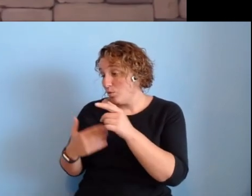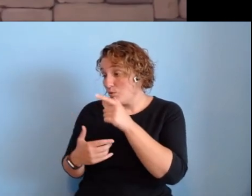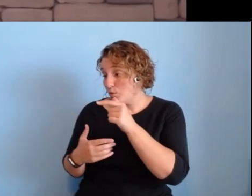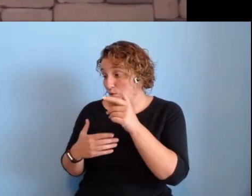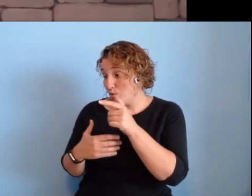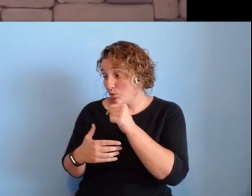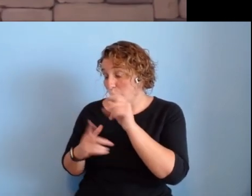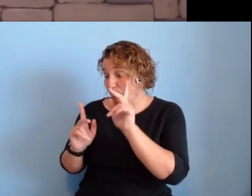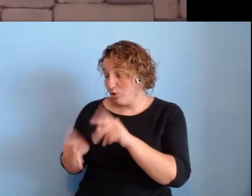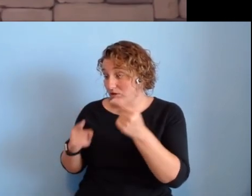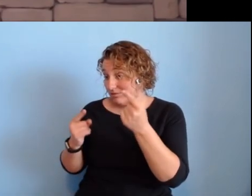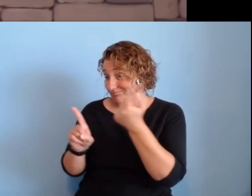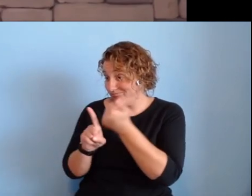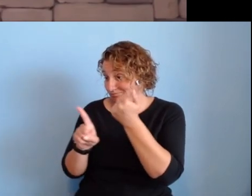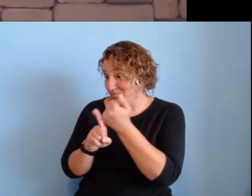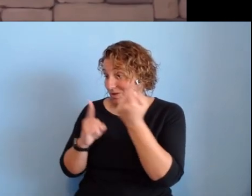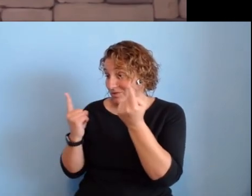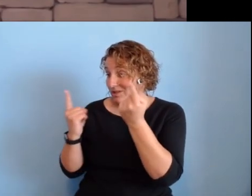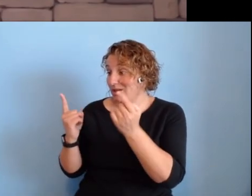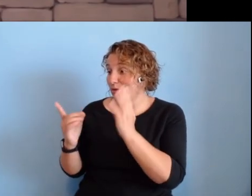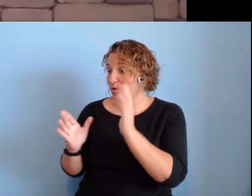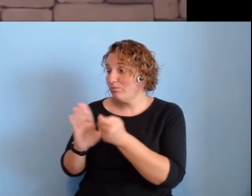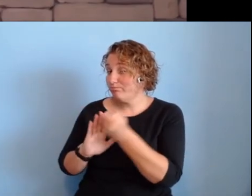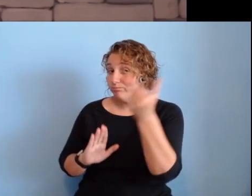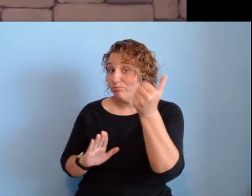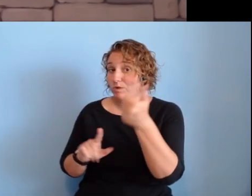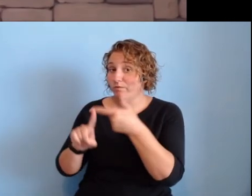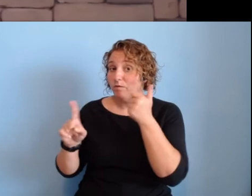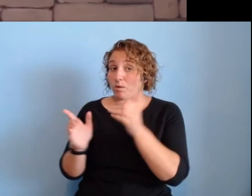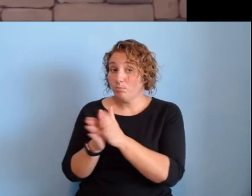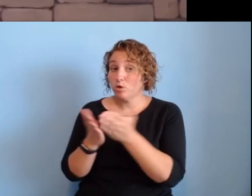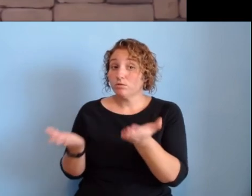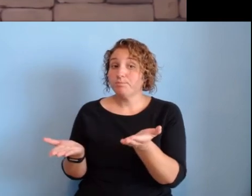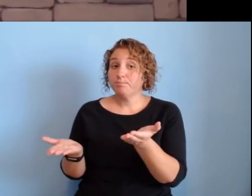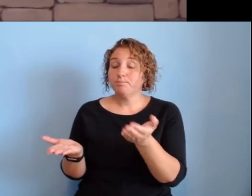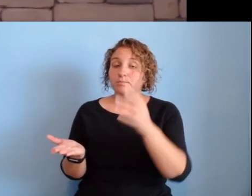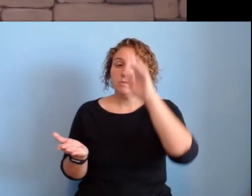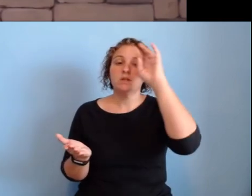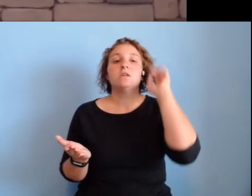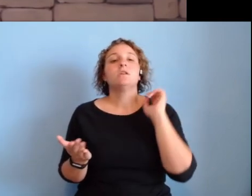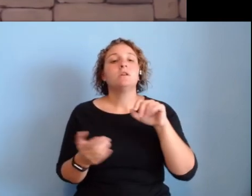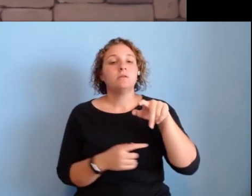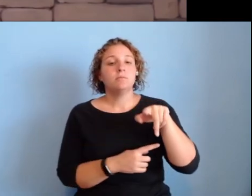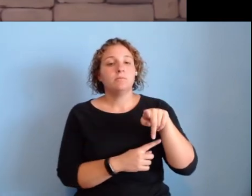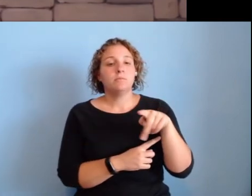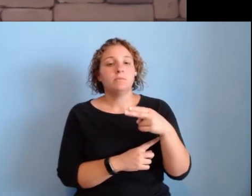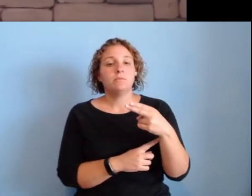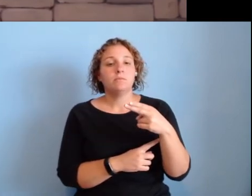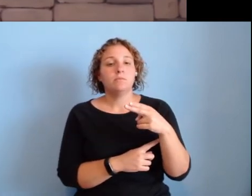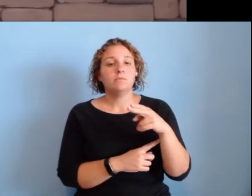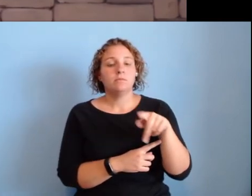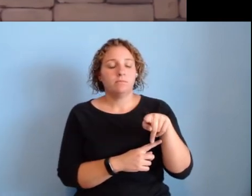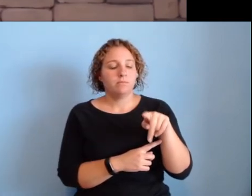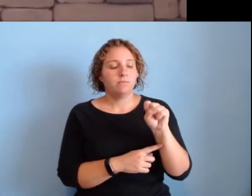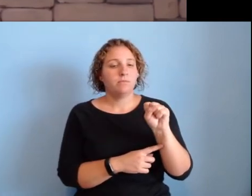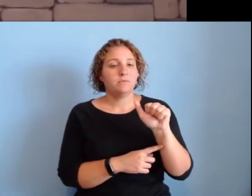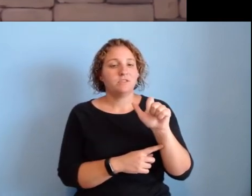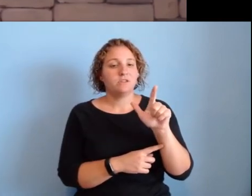Now therefore, go and lead the people. Ooh. Okay, so there's the book of life. Psalm 69, on your way back. Psalm 69.